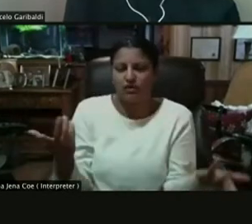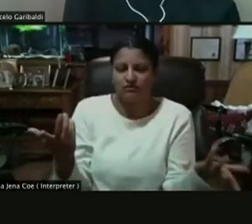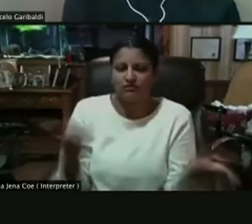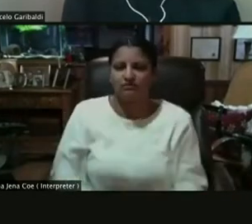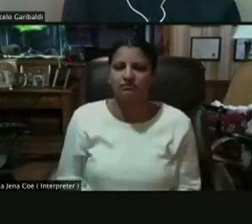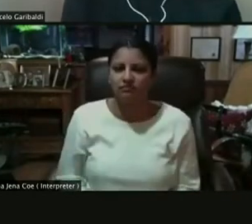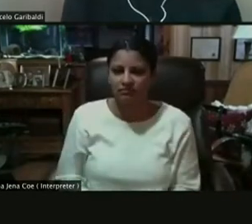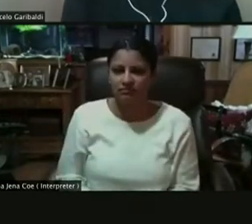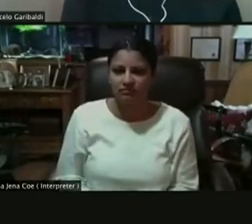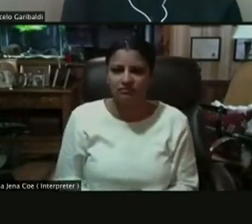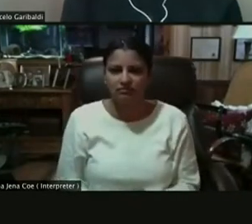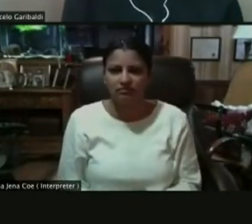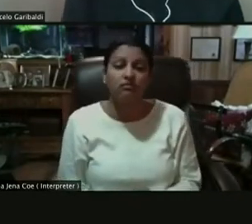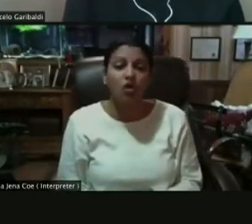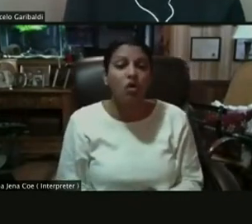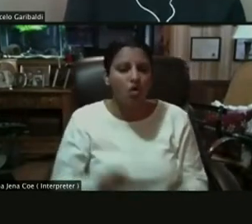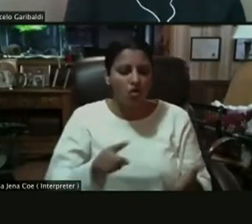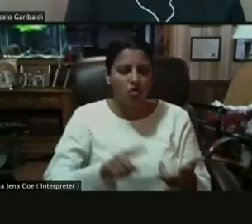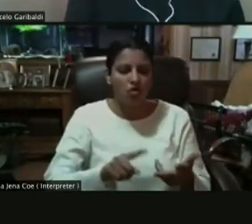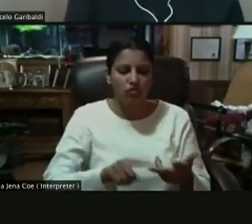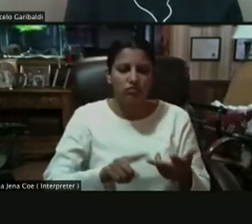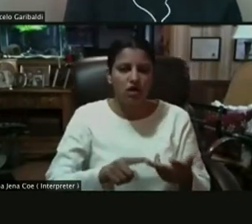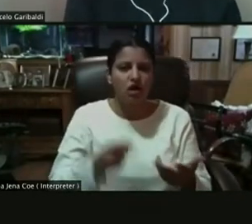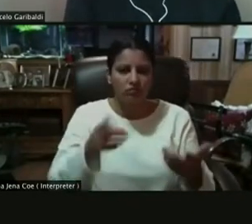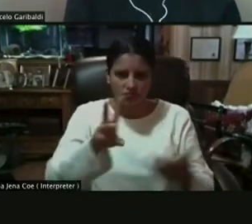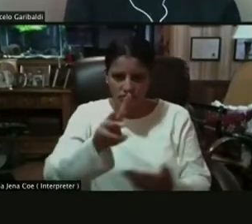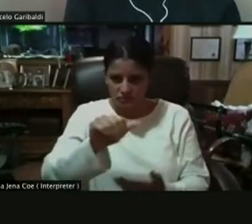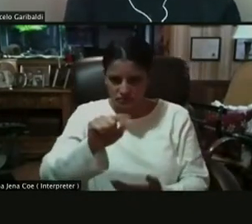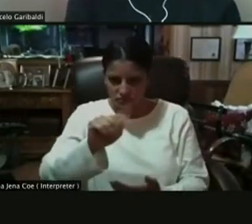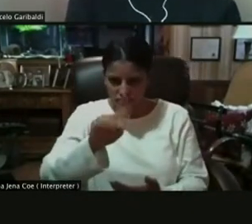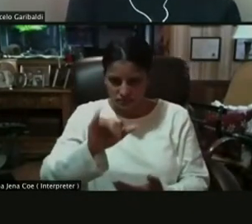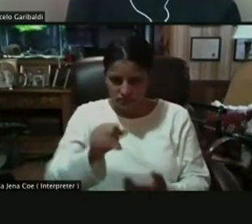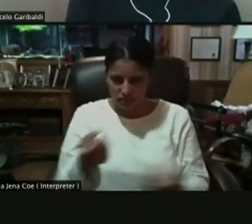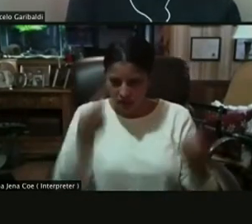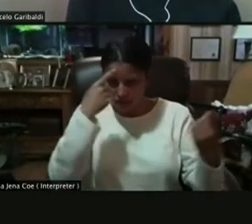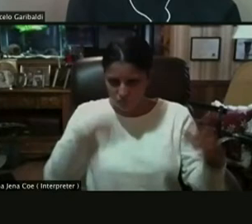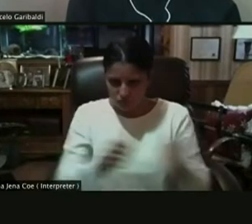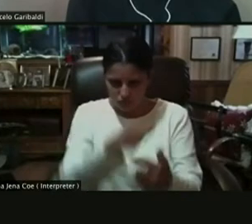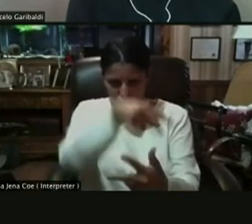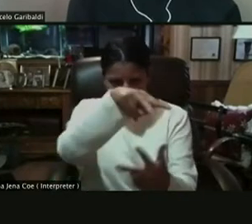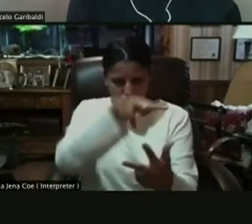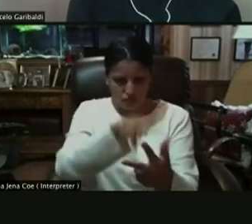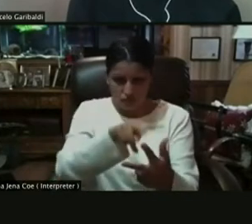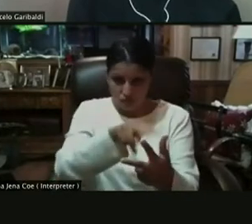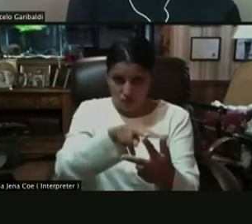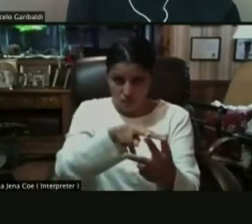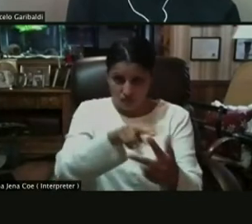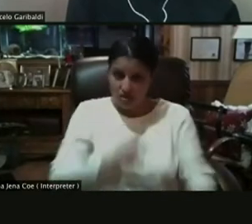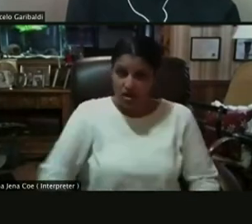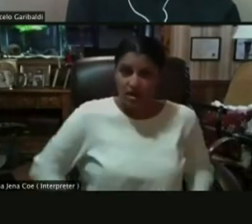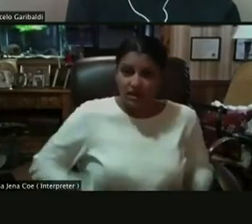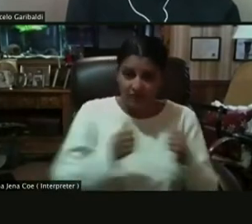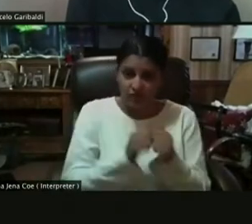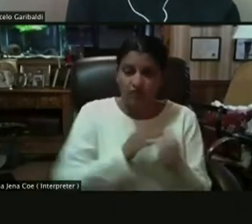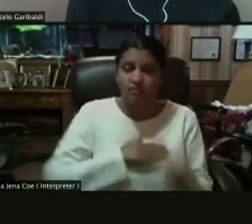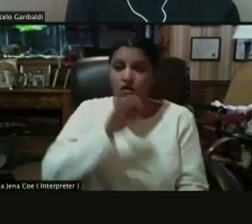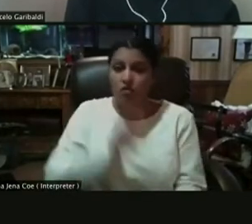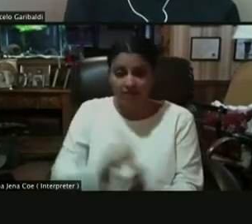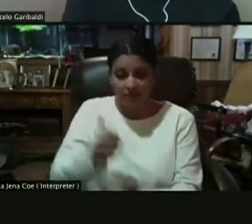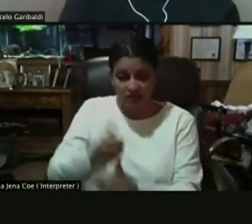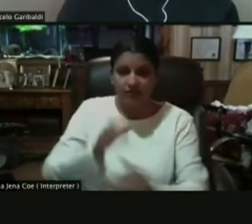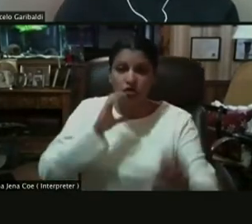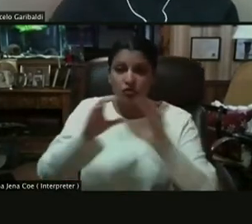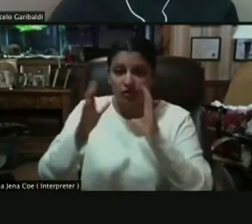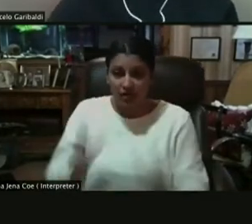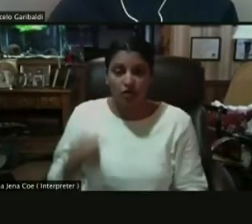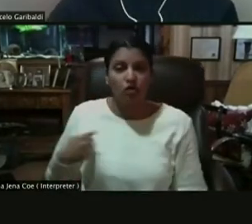I couldn't agree more with you, Dr. Chung and Dr. Maisal. And I live with, and my wife is a communicator, but we met because she